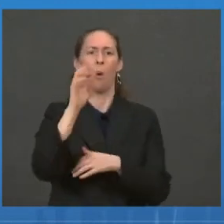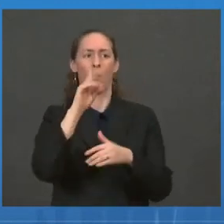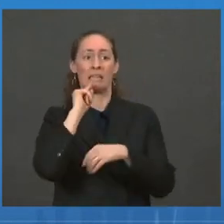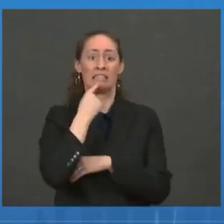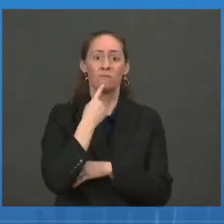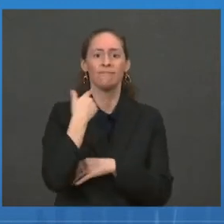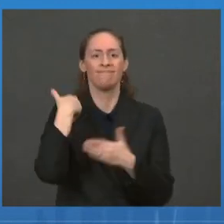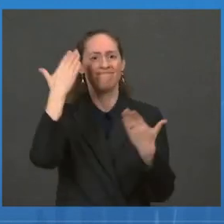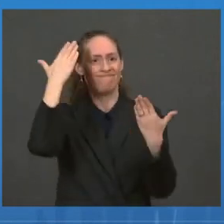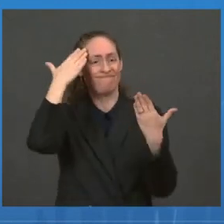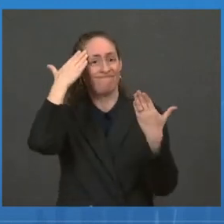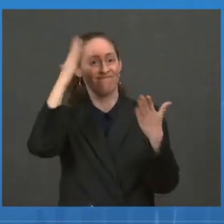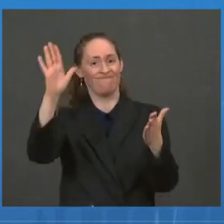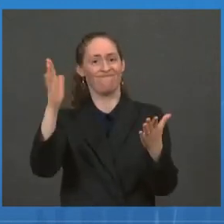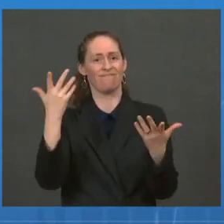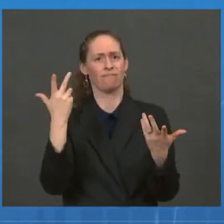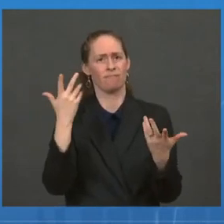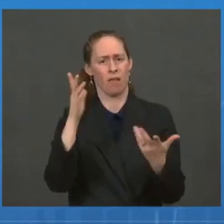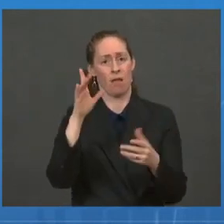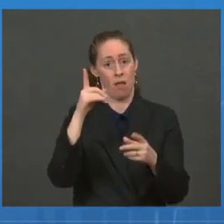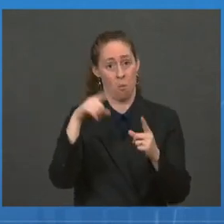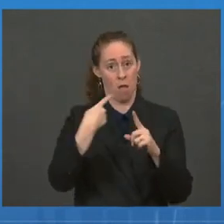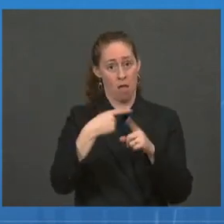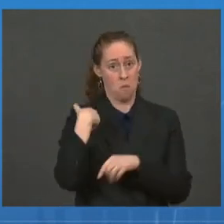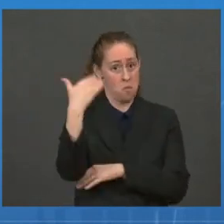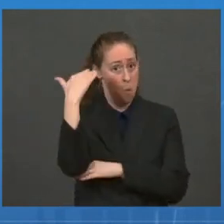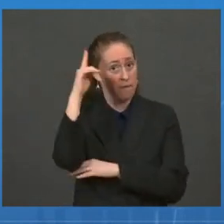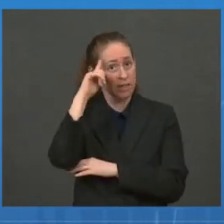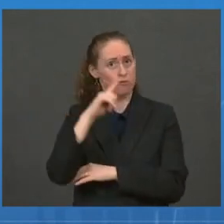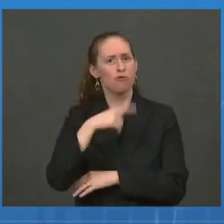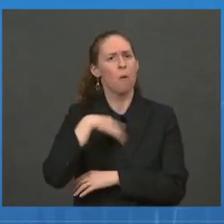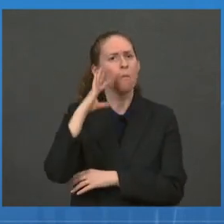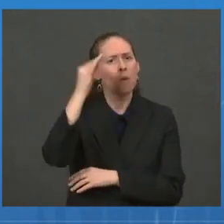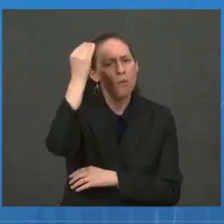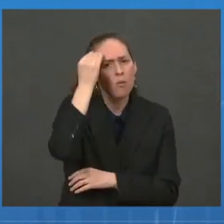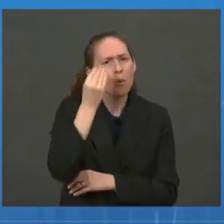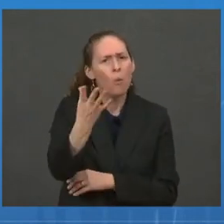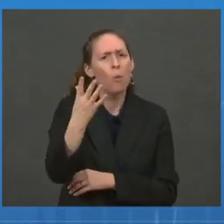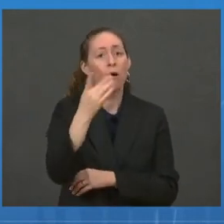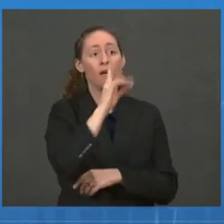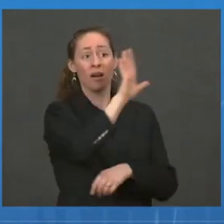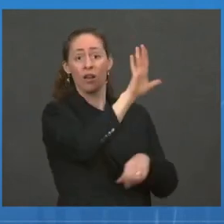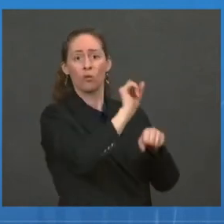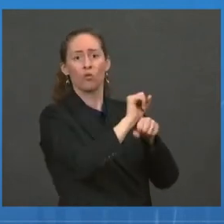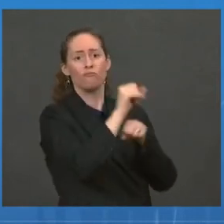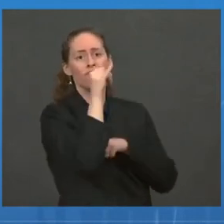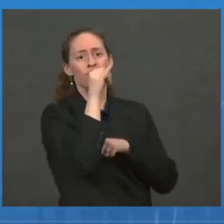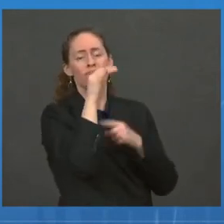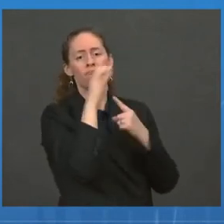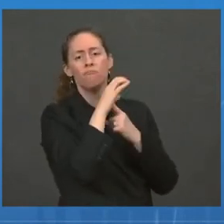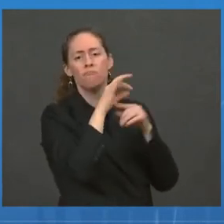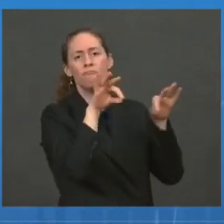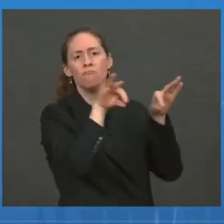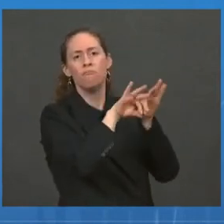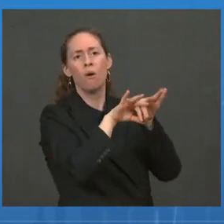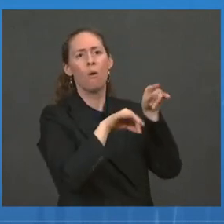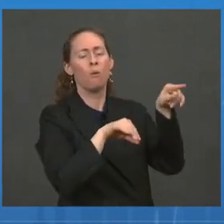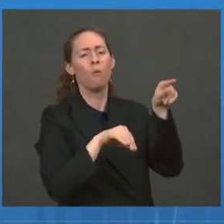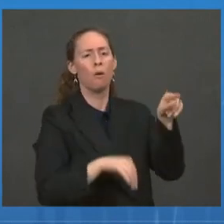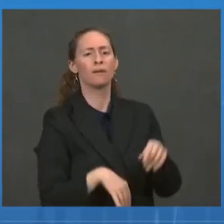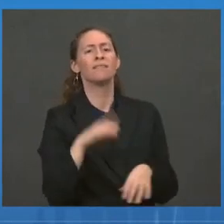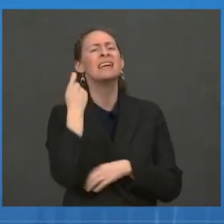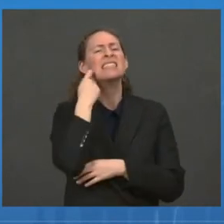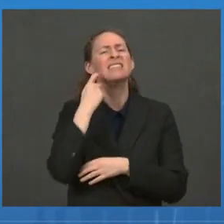carefully that gets to the two to four weeks that i was talking about on one of the slides we should have a much better idea within the next few